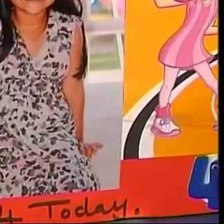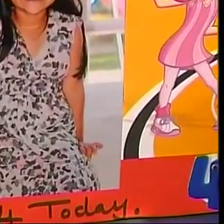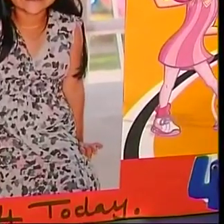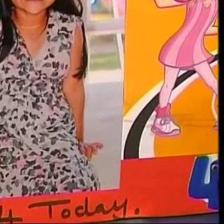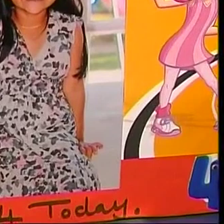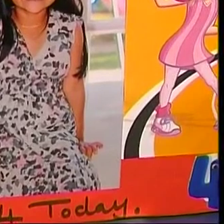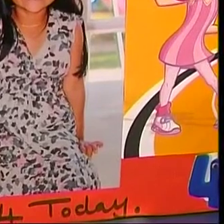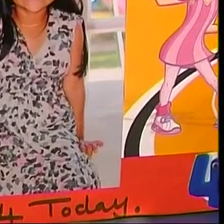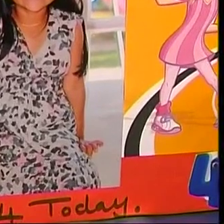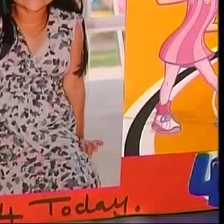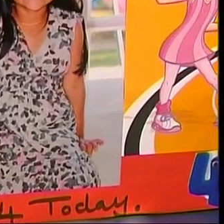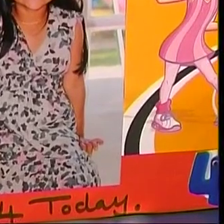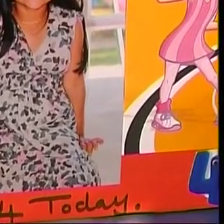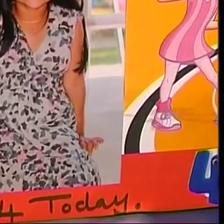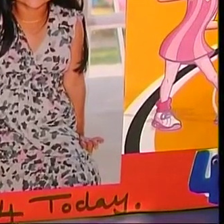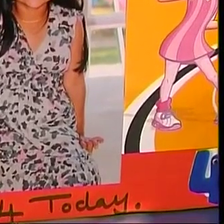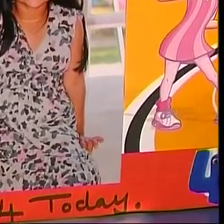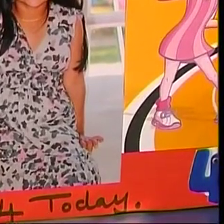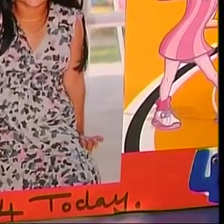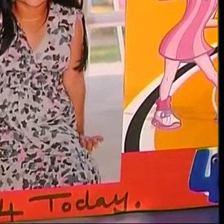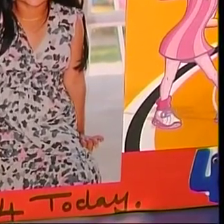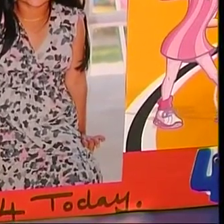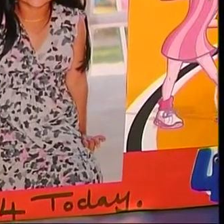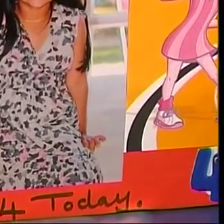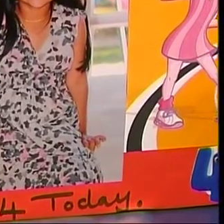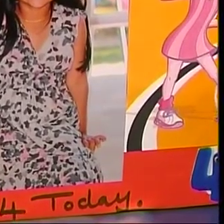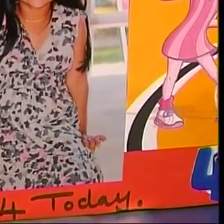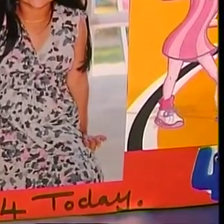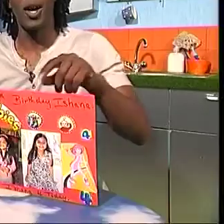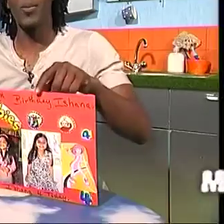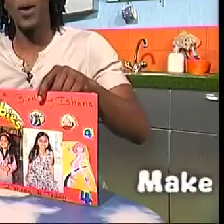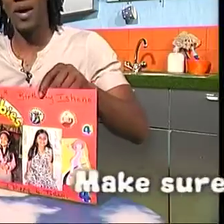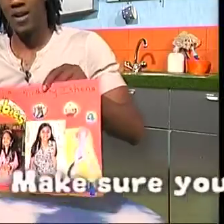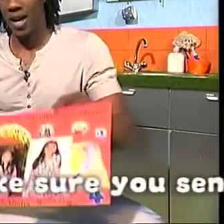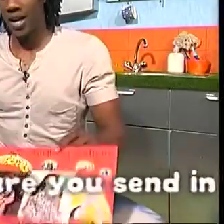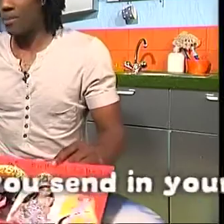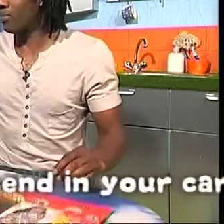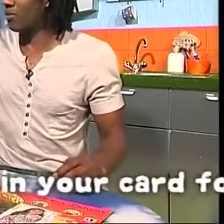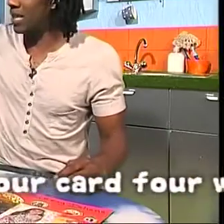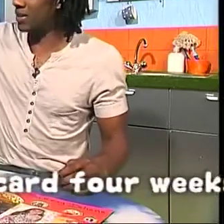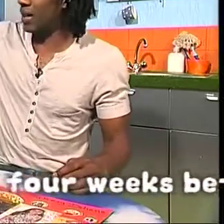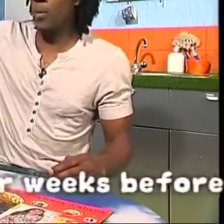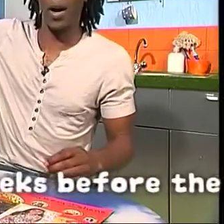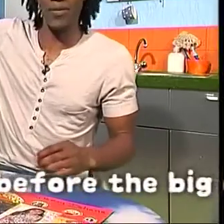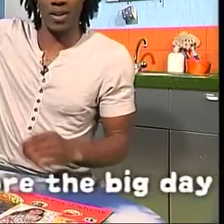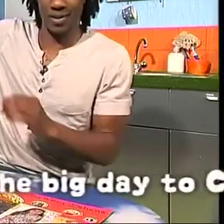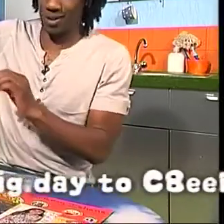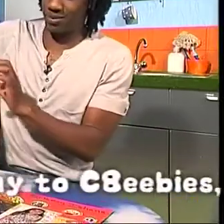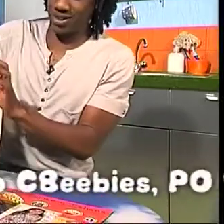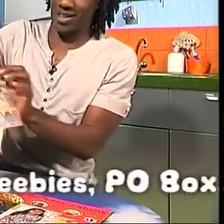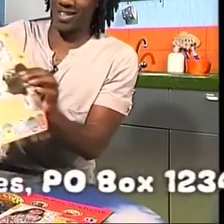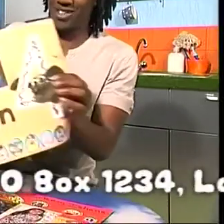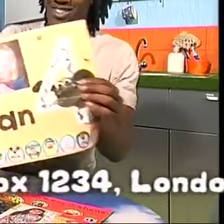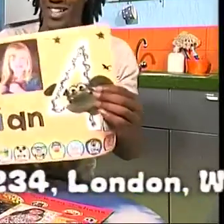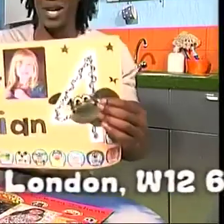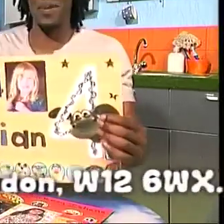from Mum, Dad, Jamin, Nana, Nanny, Uncle Chris, and Sammy the dog. Hope you have a brilliant day. I hope you're having a brilliant